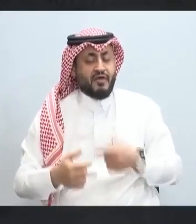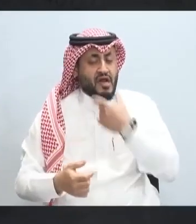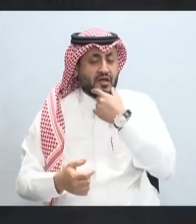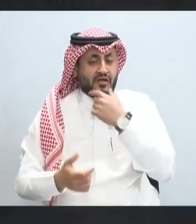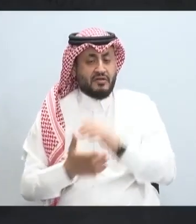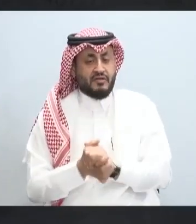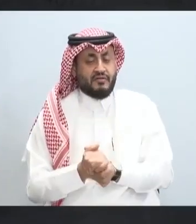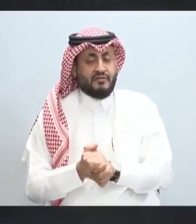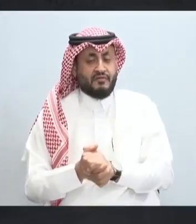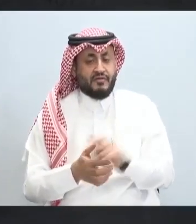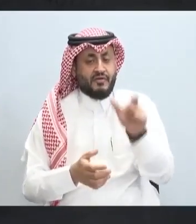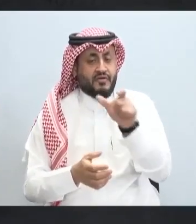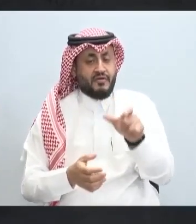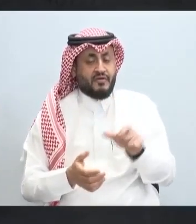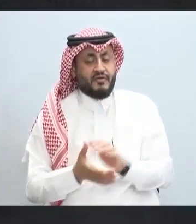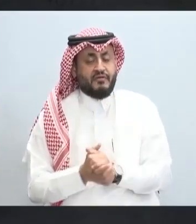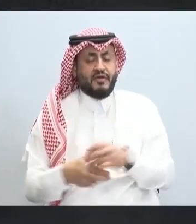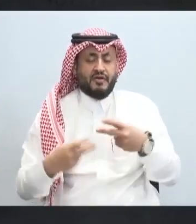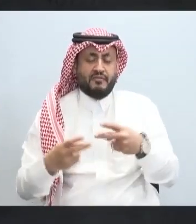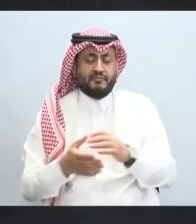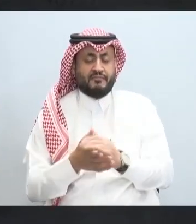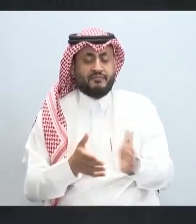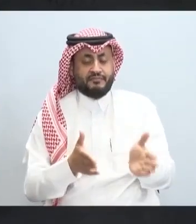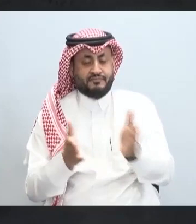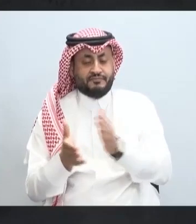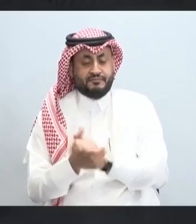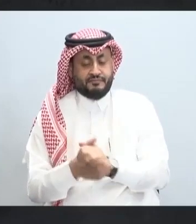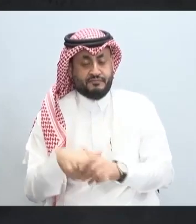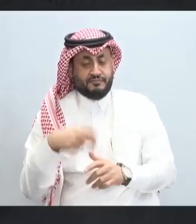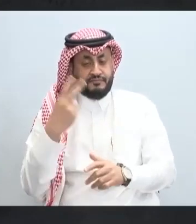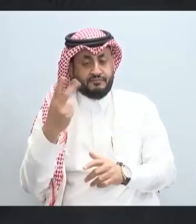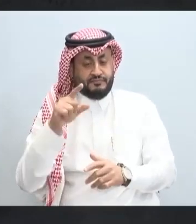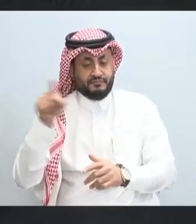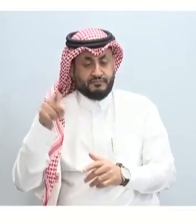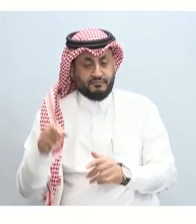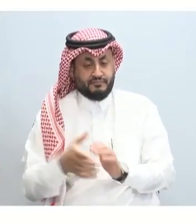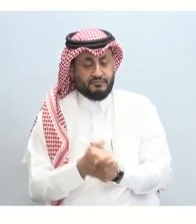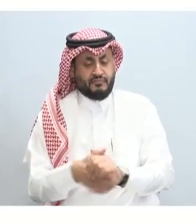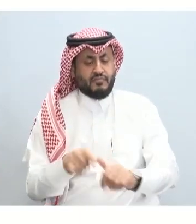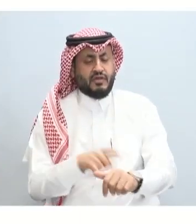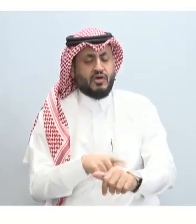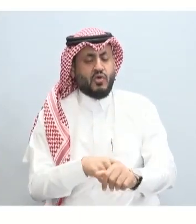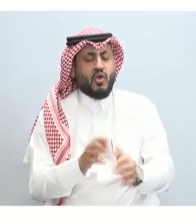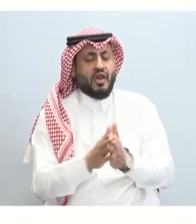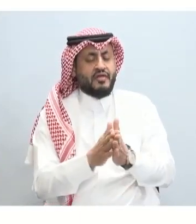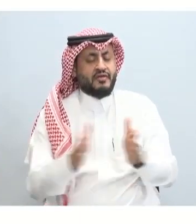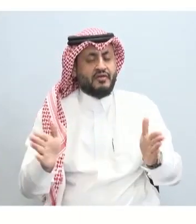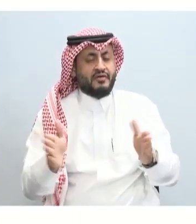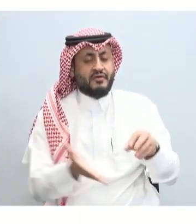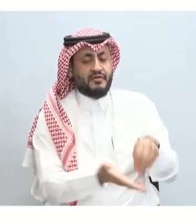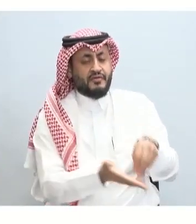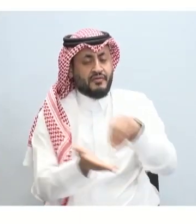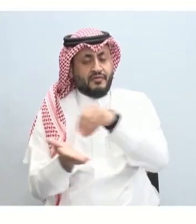to Paris, I'm going to Rome, and so on. The second question we have is, how long does